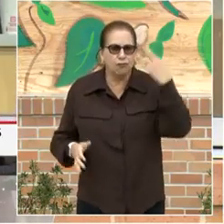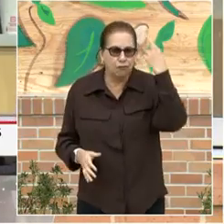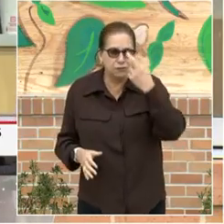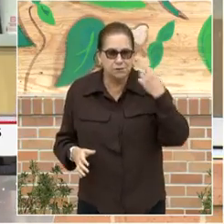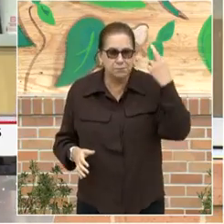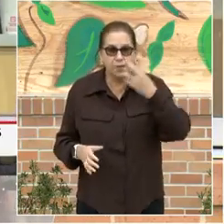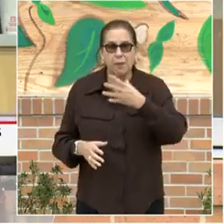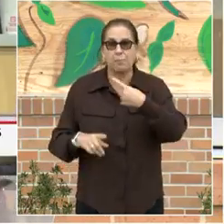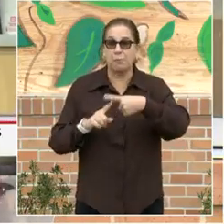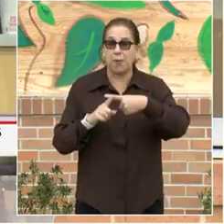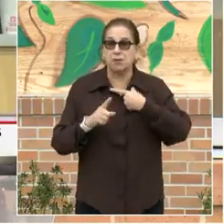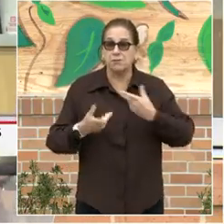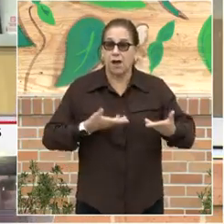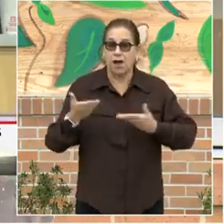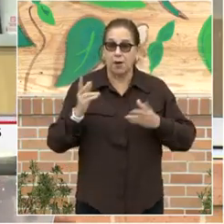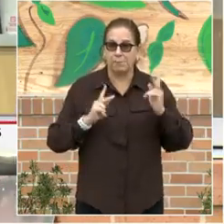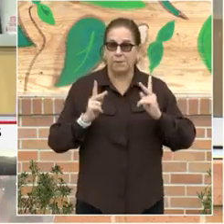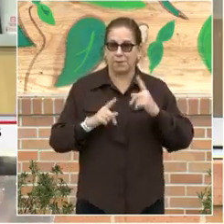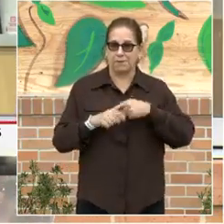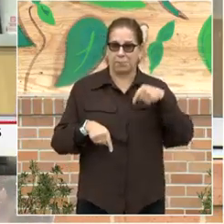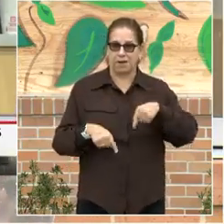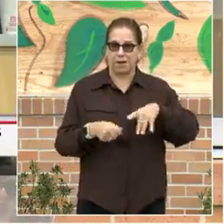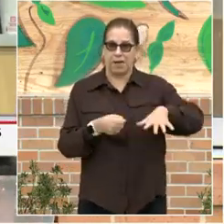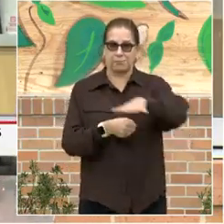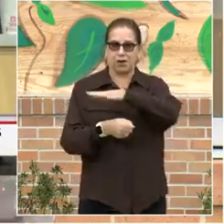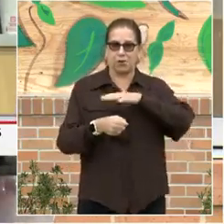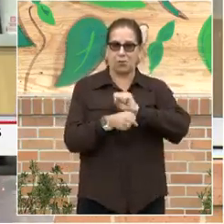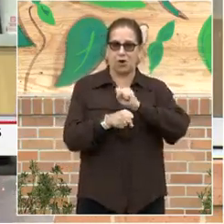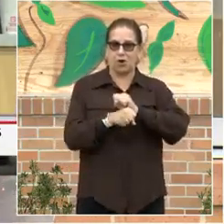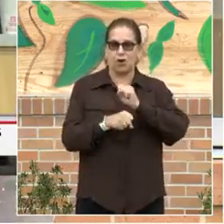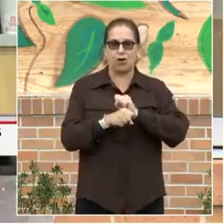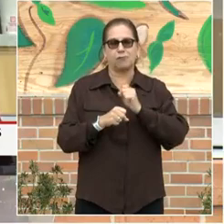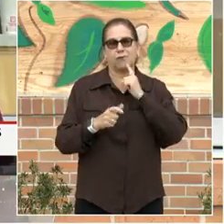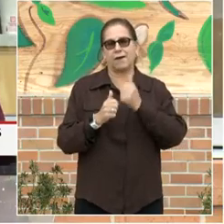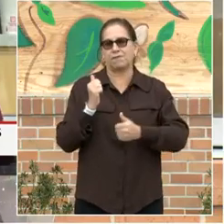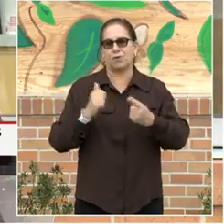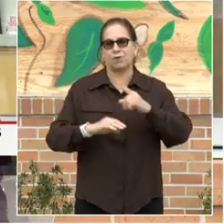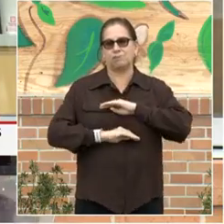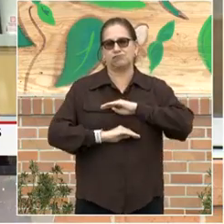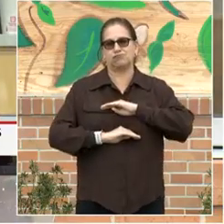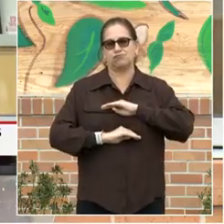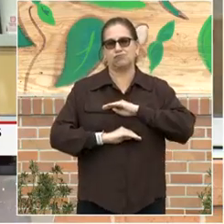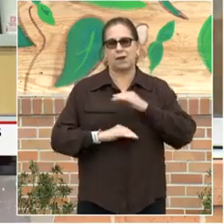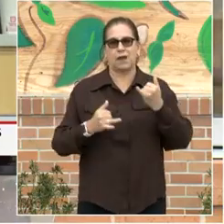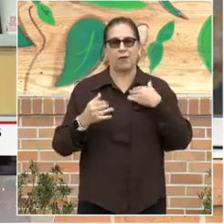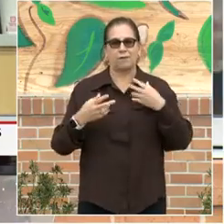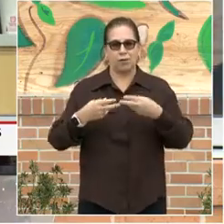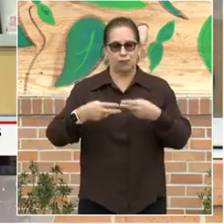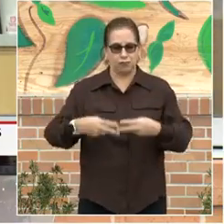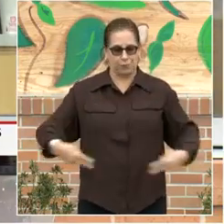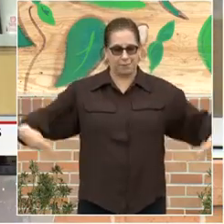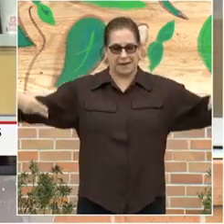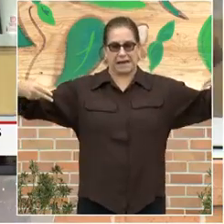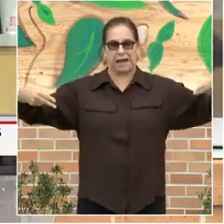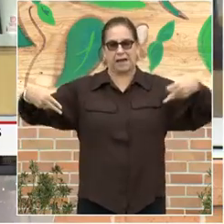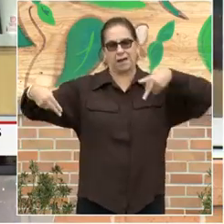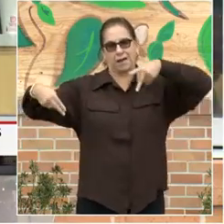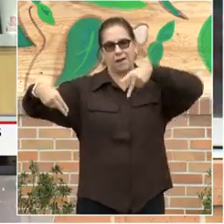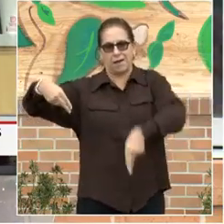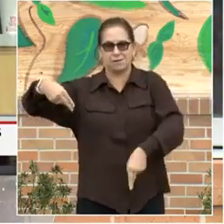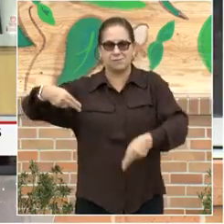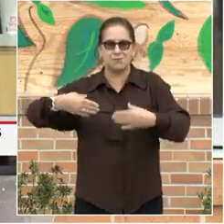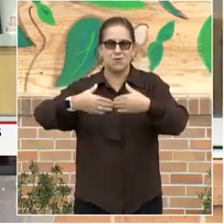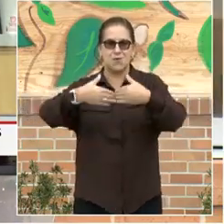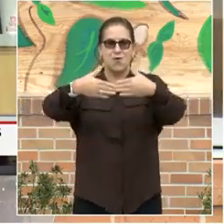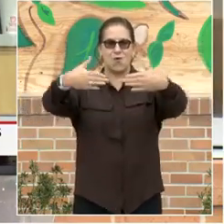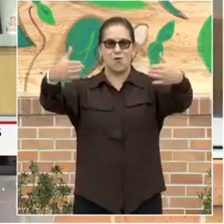our community. What more can we ask for? With today's ribbon-cutting ceremony, we are not ending the food disparity that we're suffering